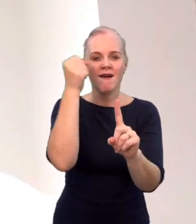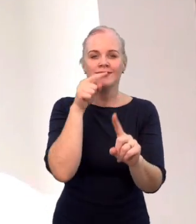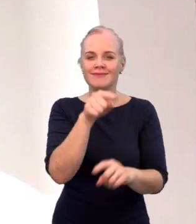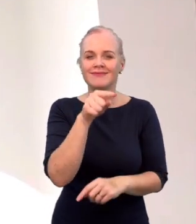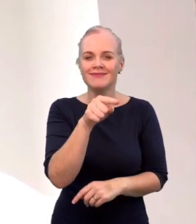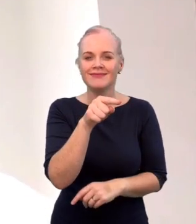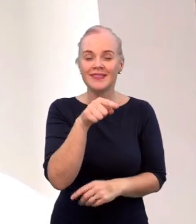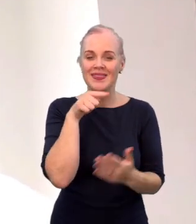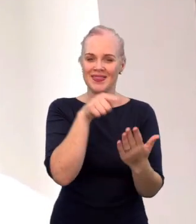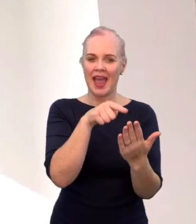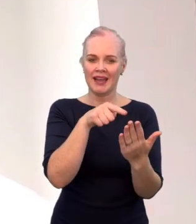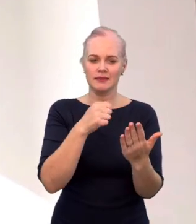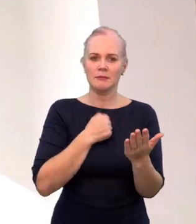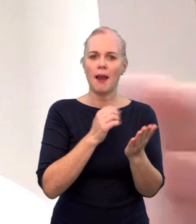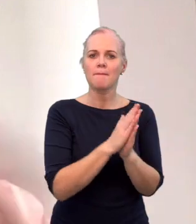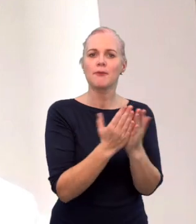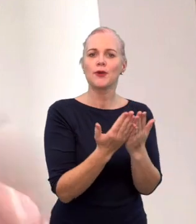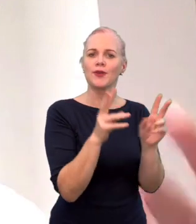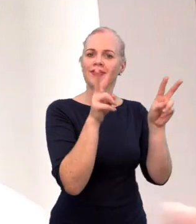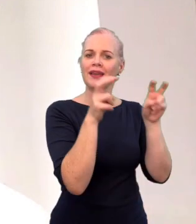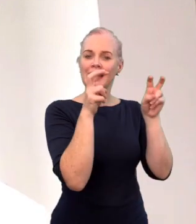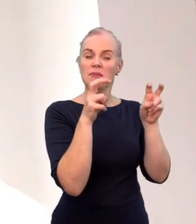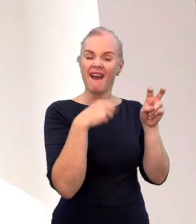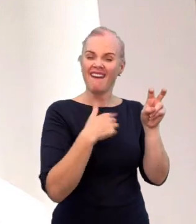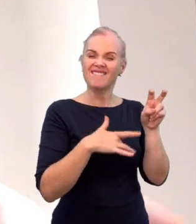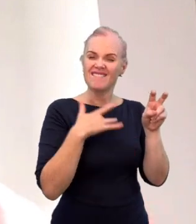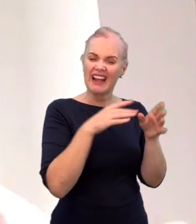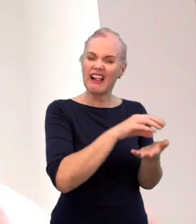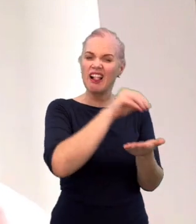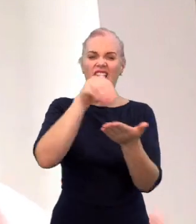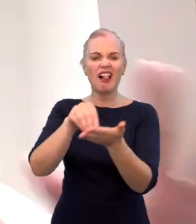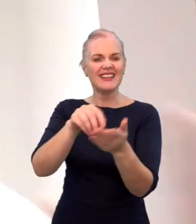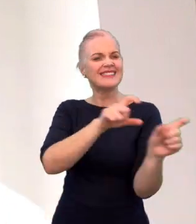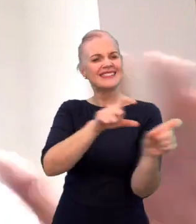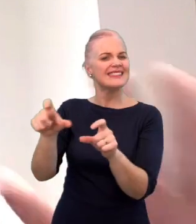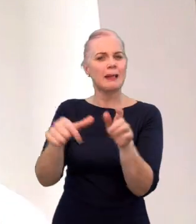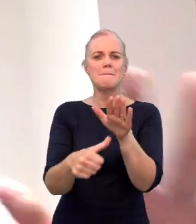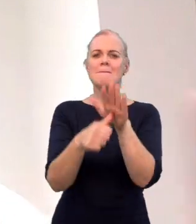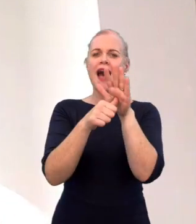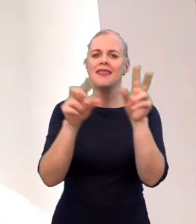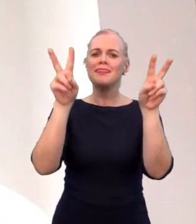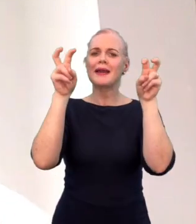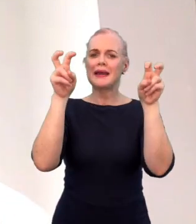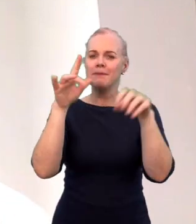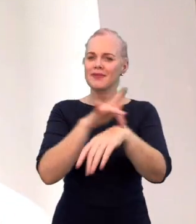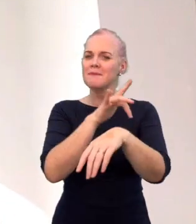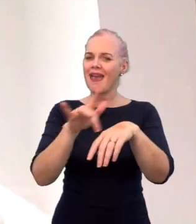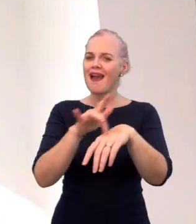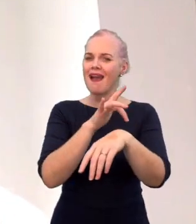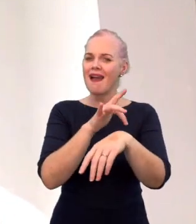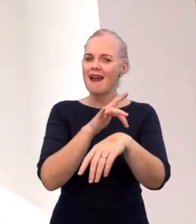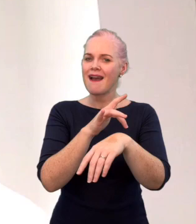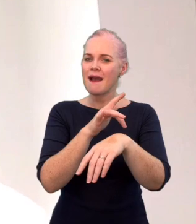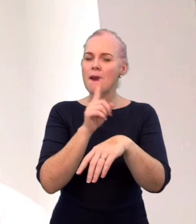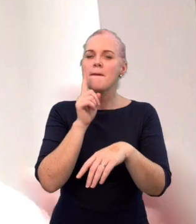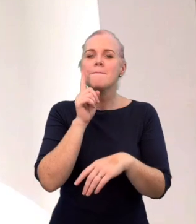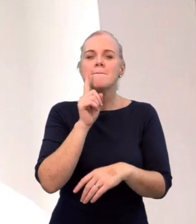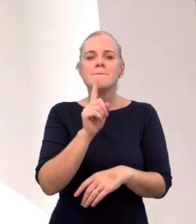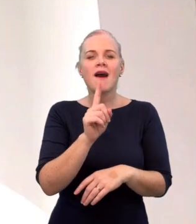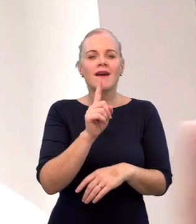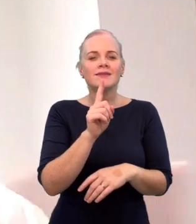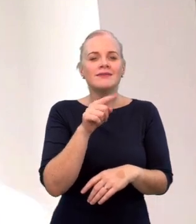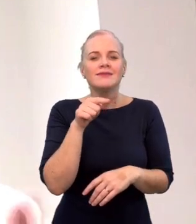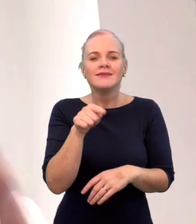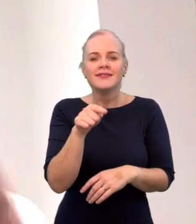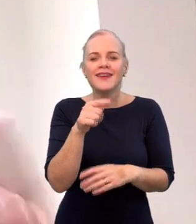life that you want to live. That was my main theme in the book. I still think that's the main theme in the play for me. But you know